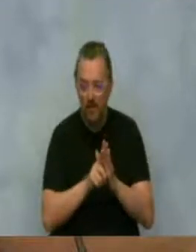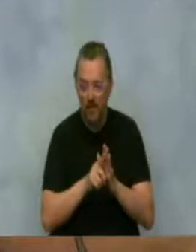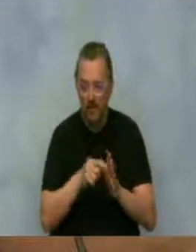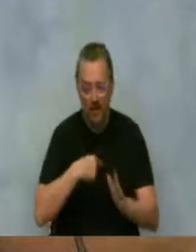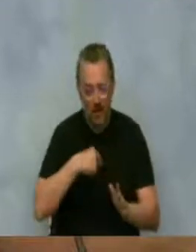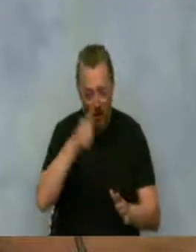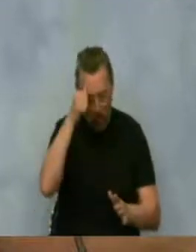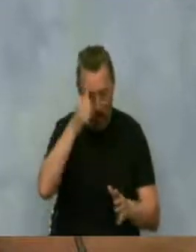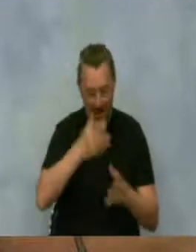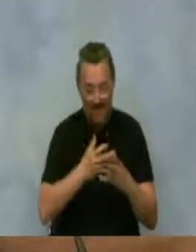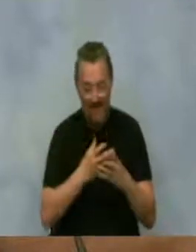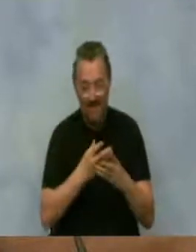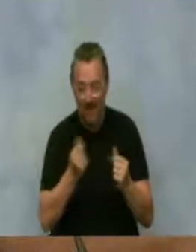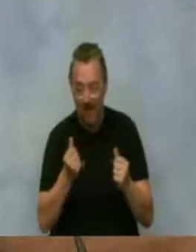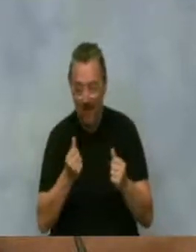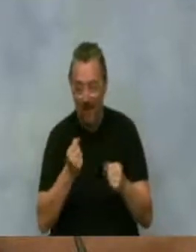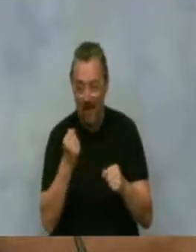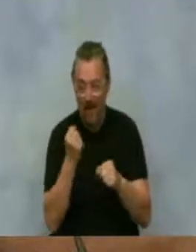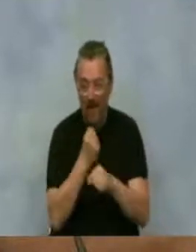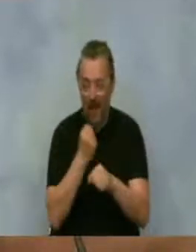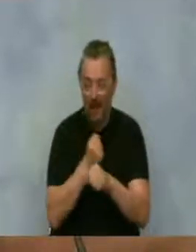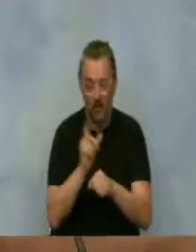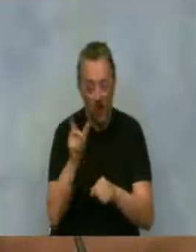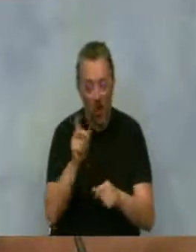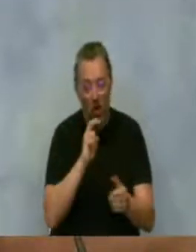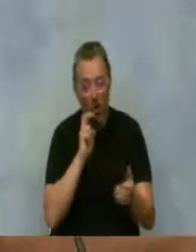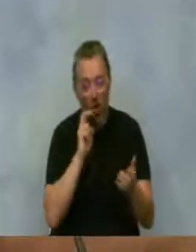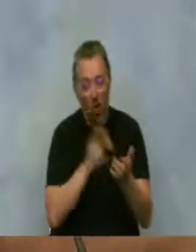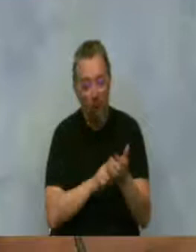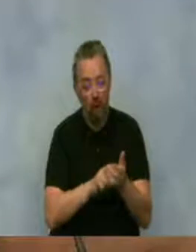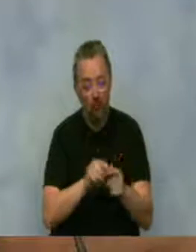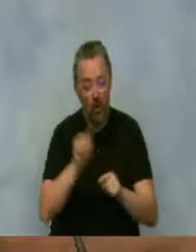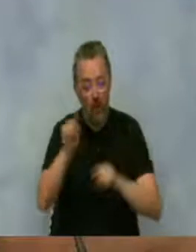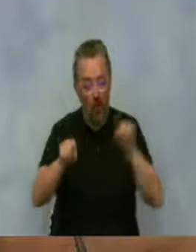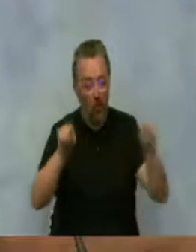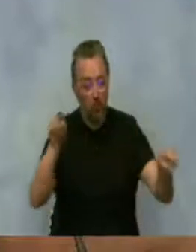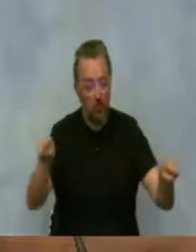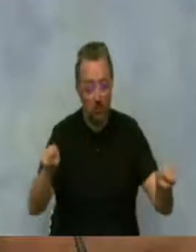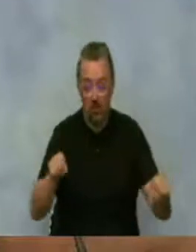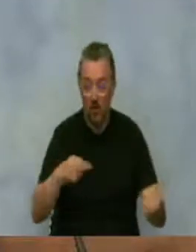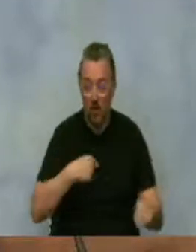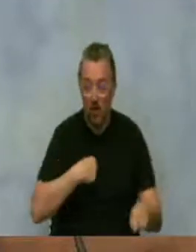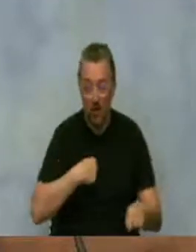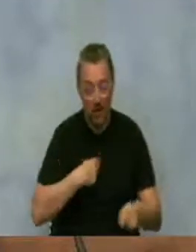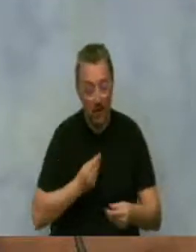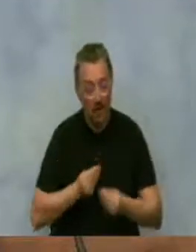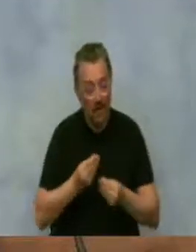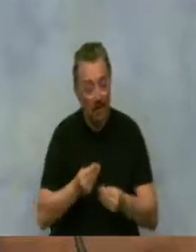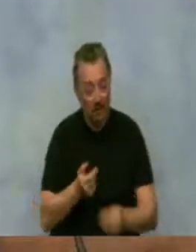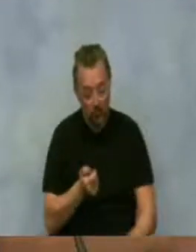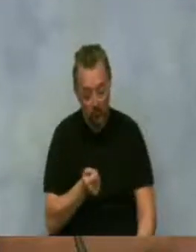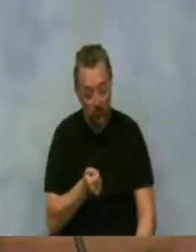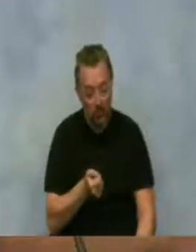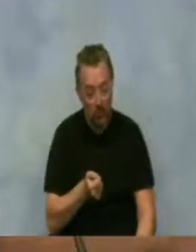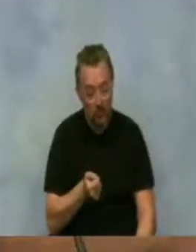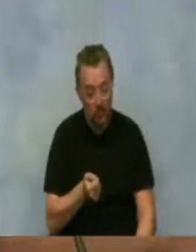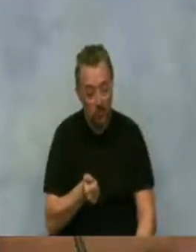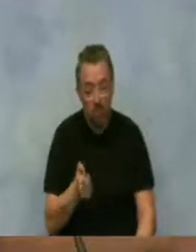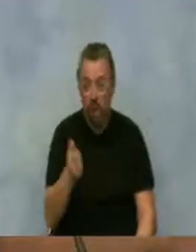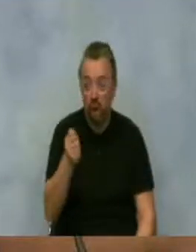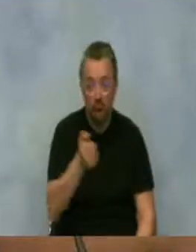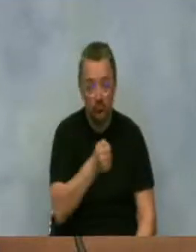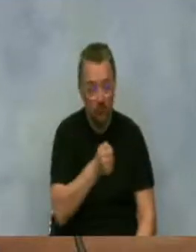some of our installations are contracted out. Are we supplying a remote control with all these smoke alarms? And the reason I ask this